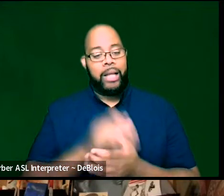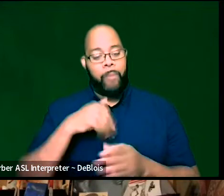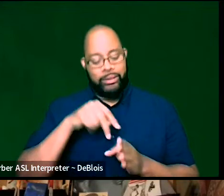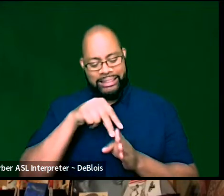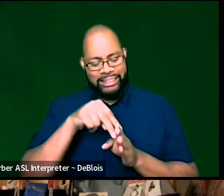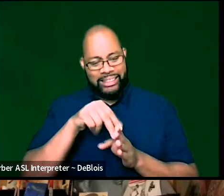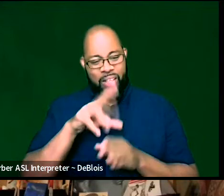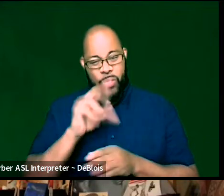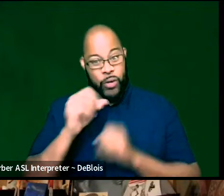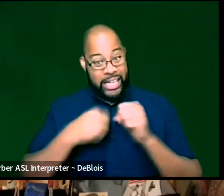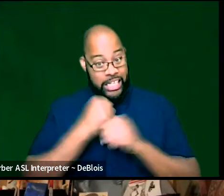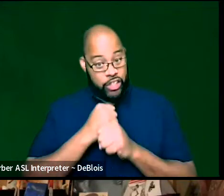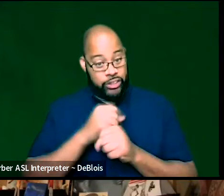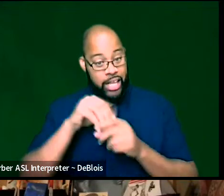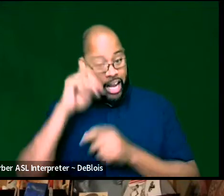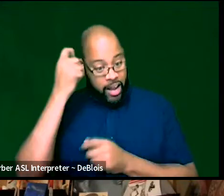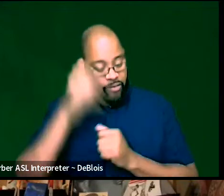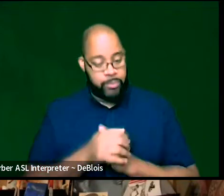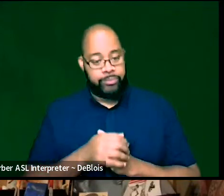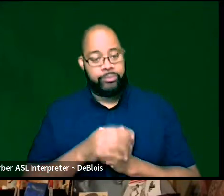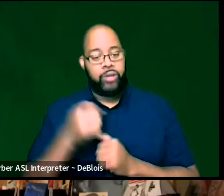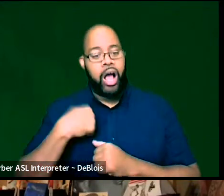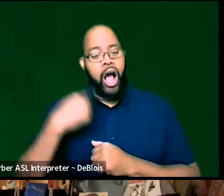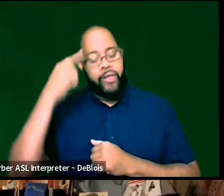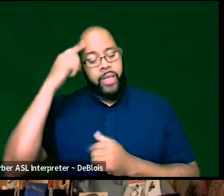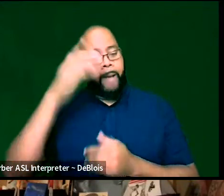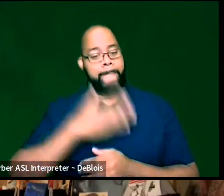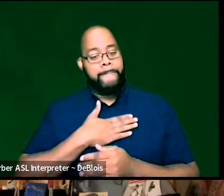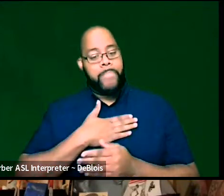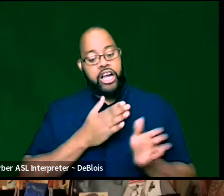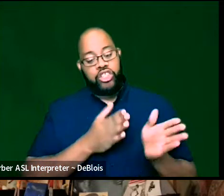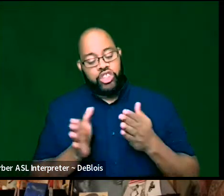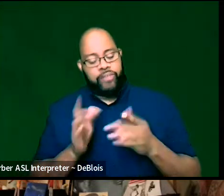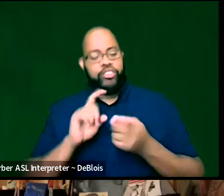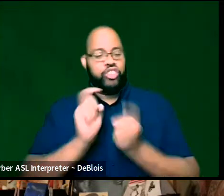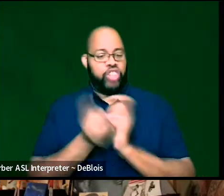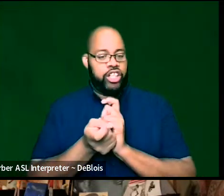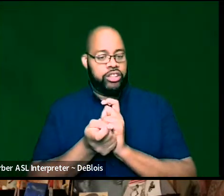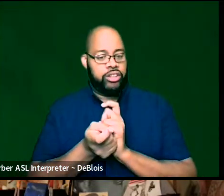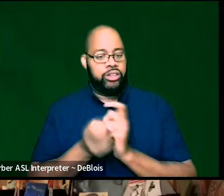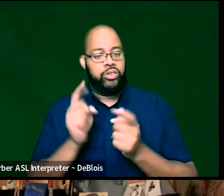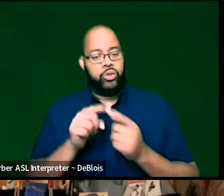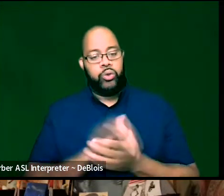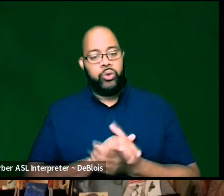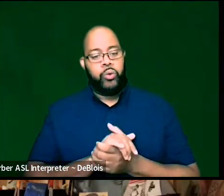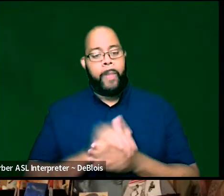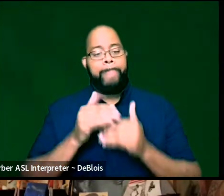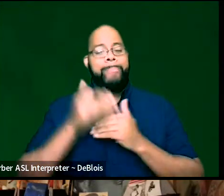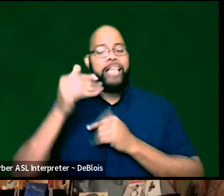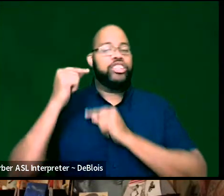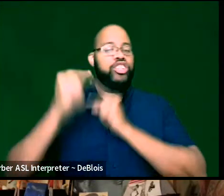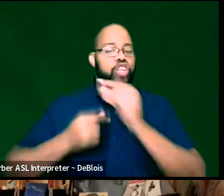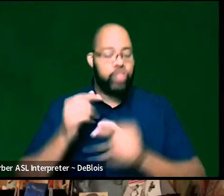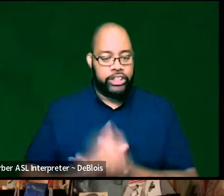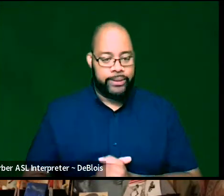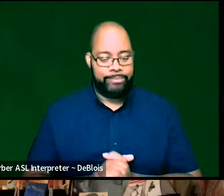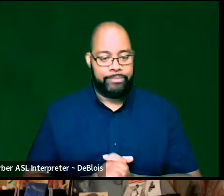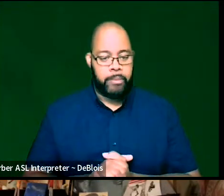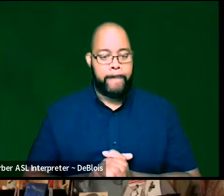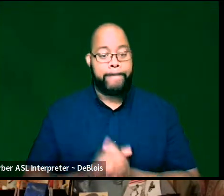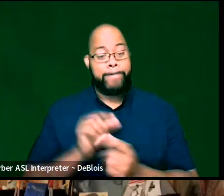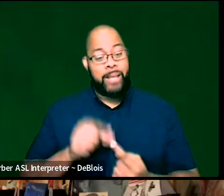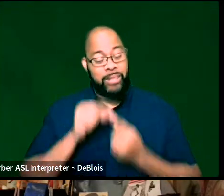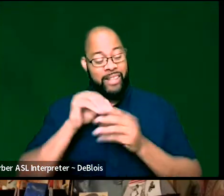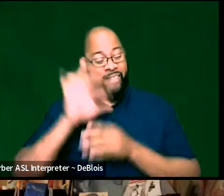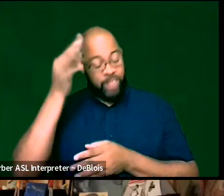of 30 years. So I think my shift has changed to the next generation, especially